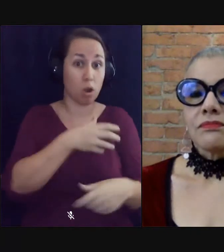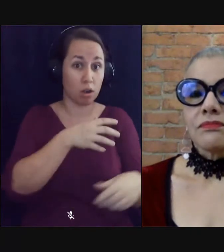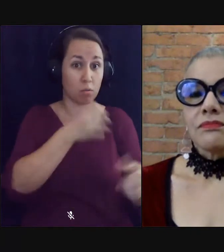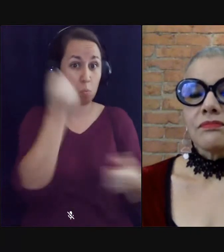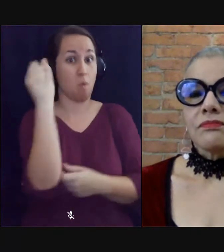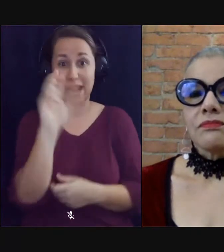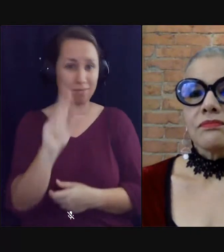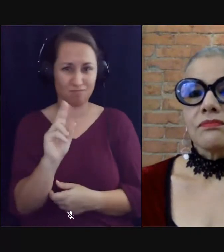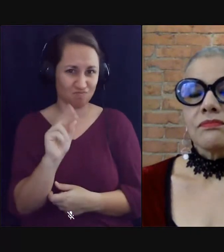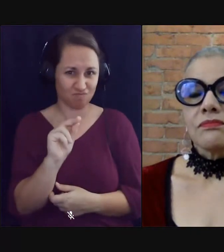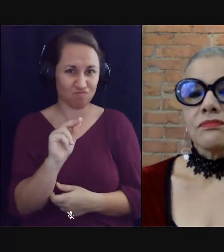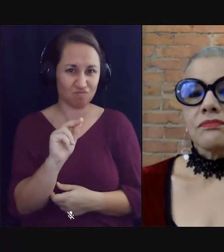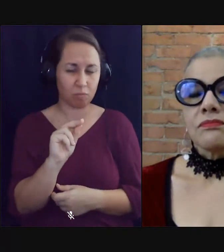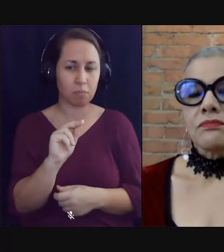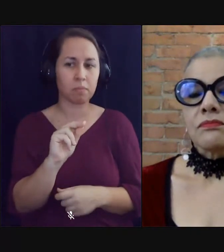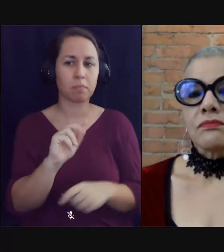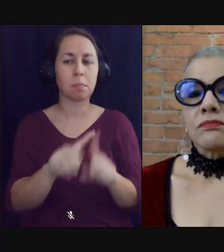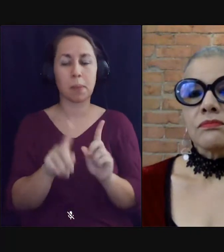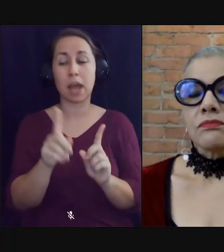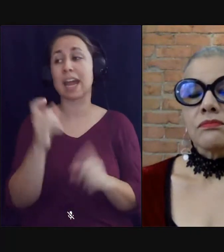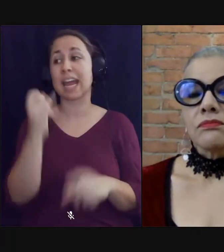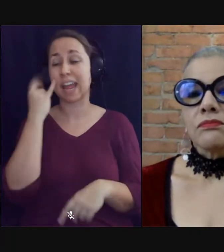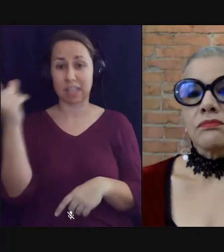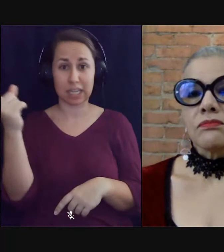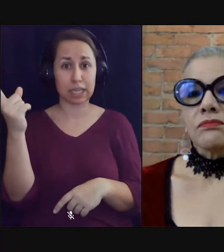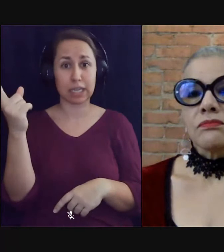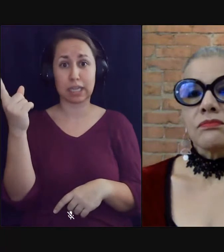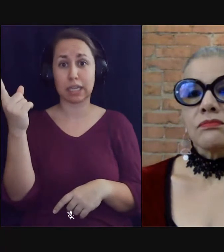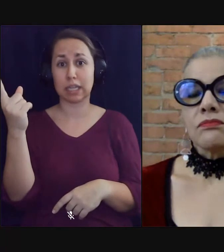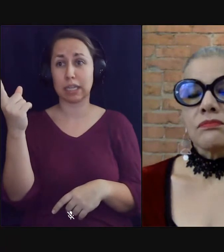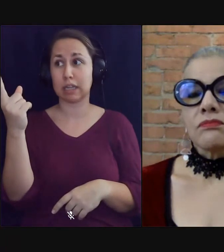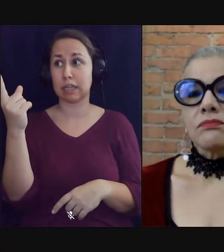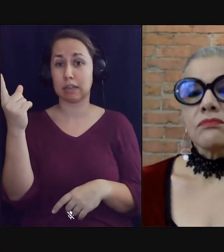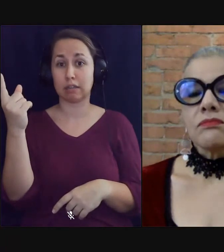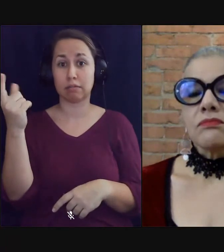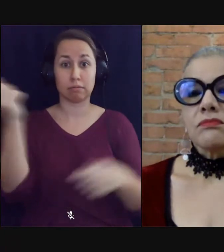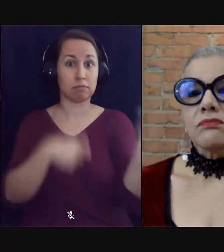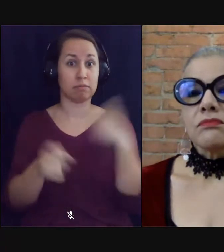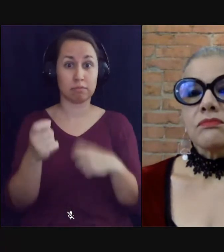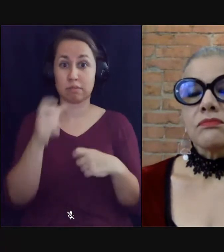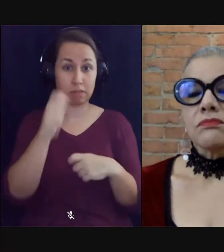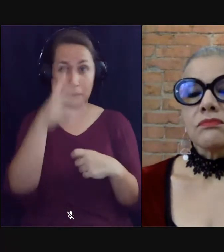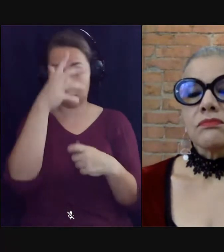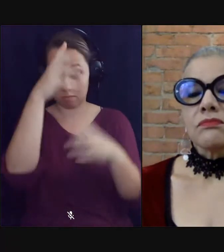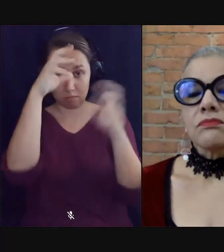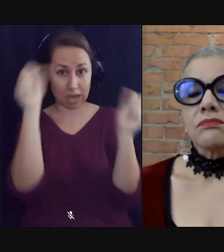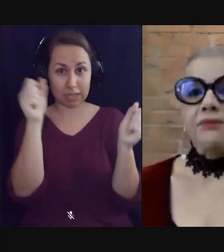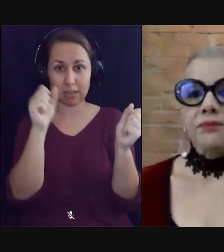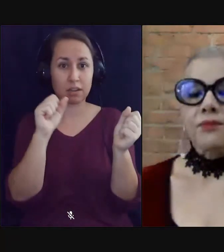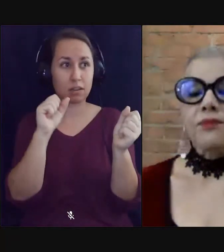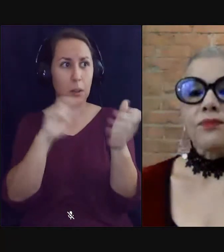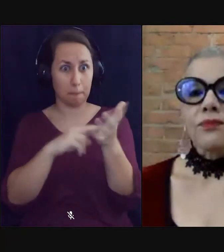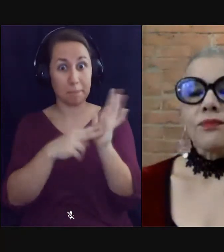if he gets taken down from the presidency, it will not signify the end of it, and it may